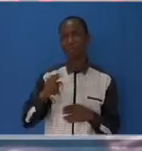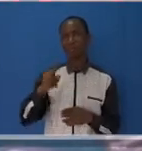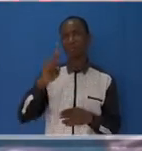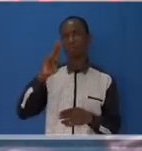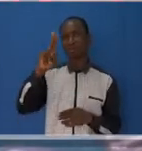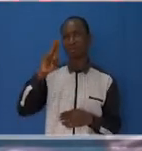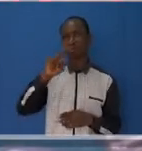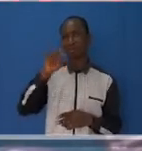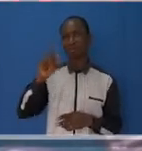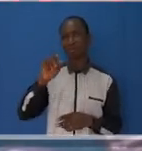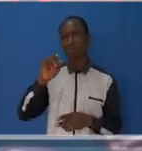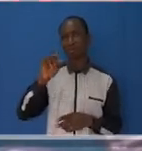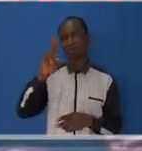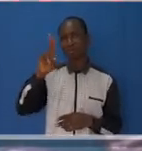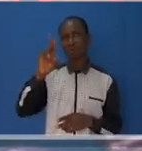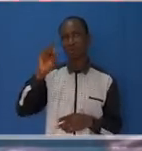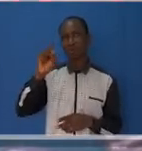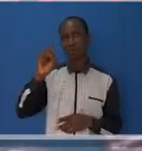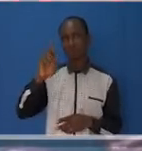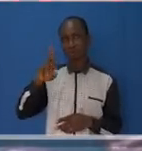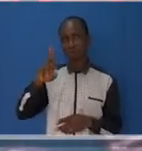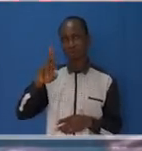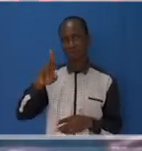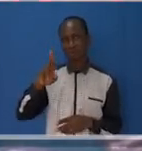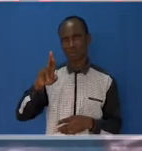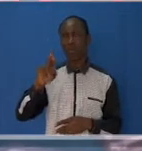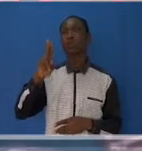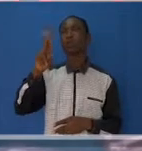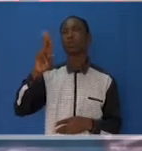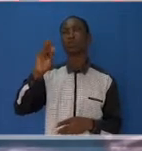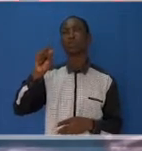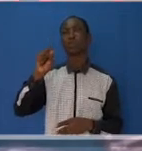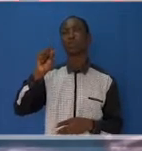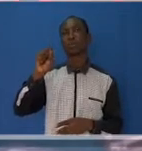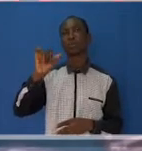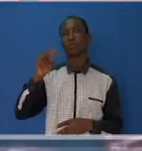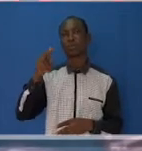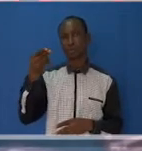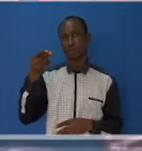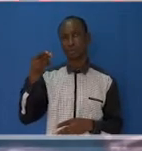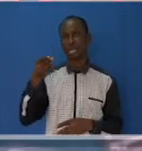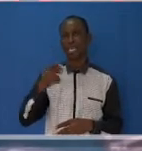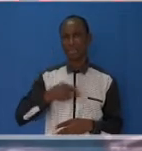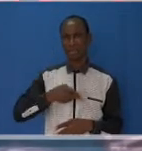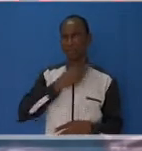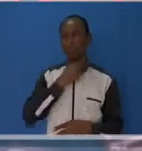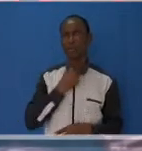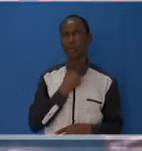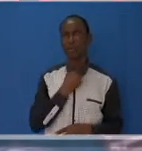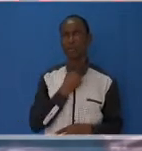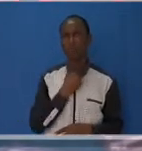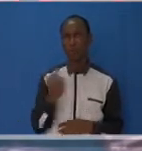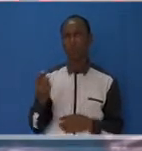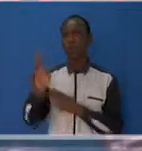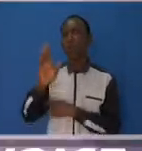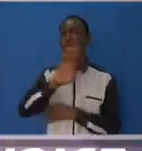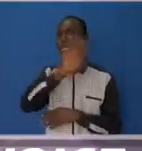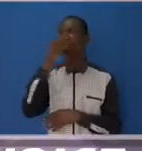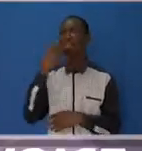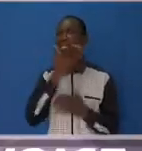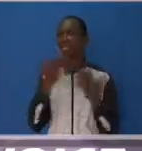all bombino. Can Yankopon own cono? User is no else of Benimbo. User was one of the sons